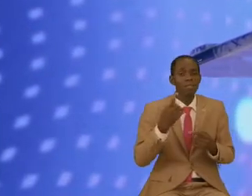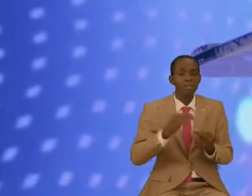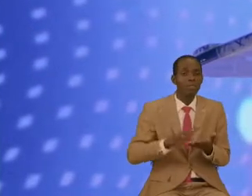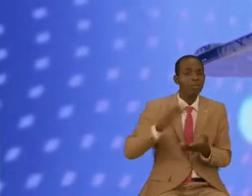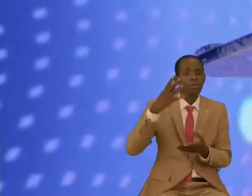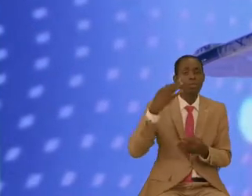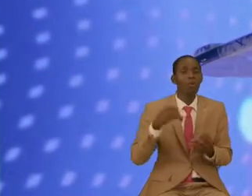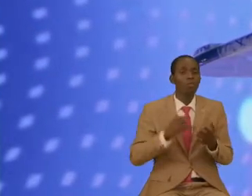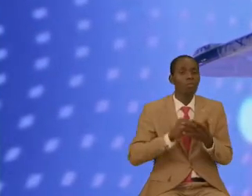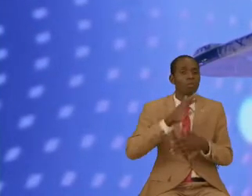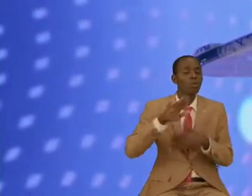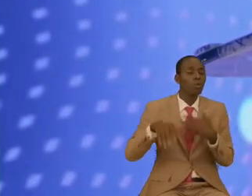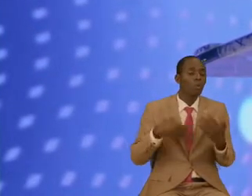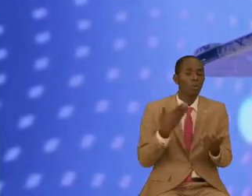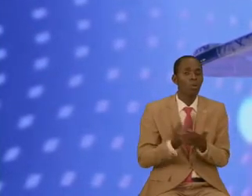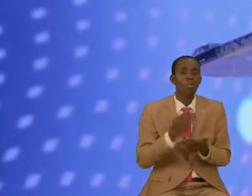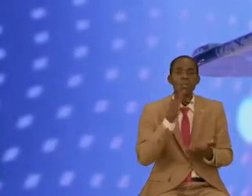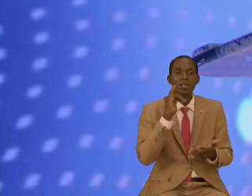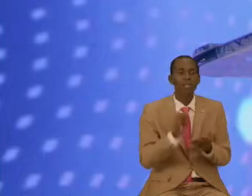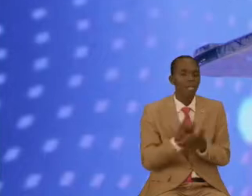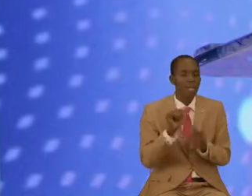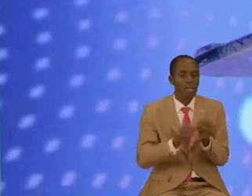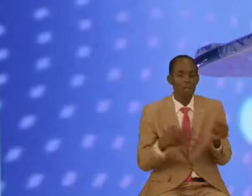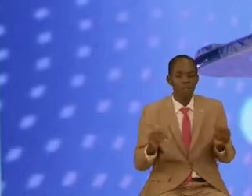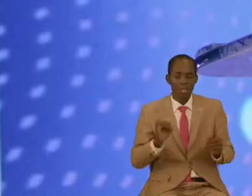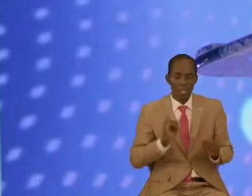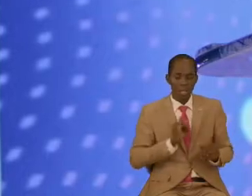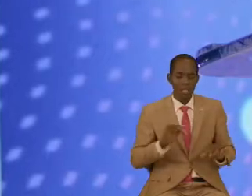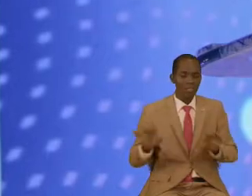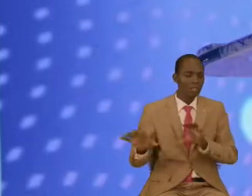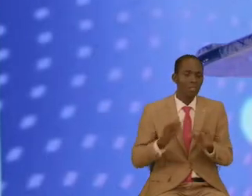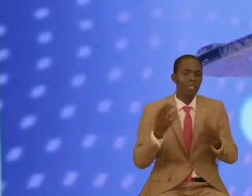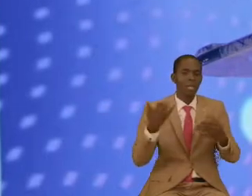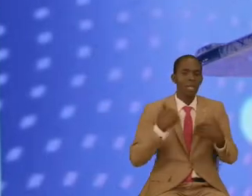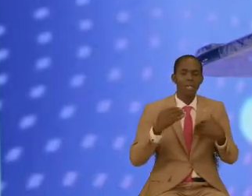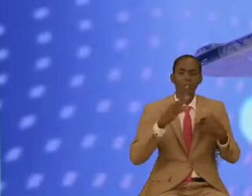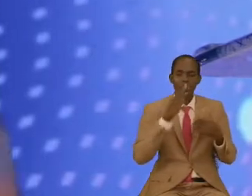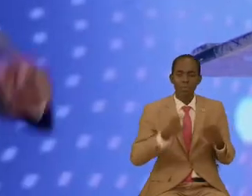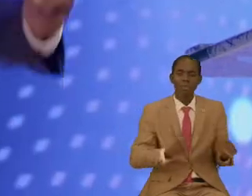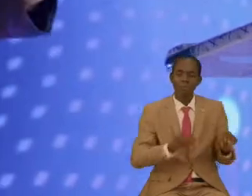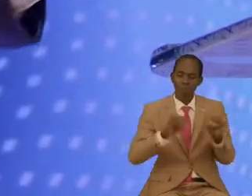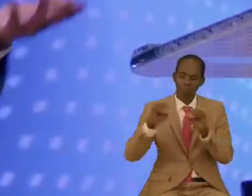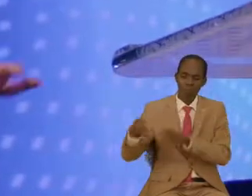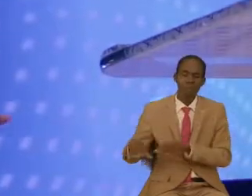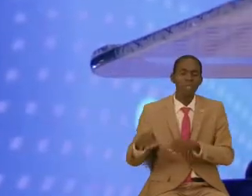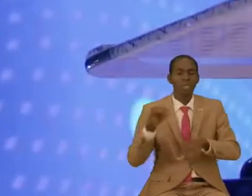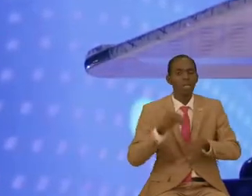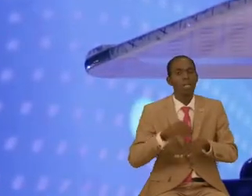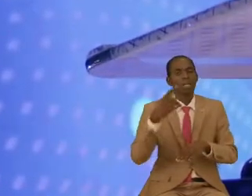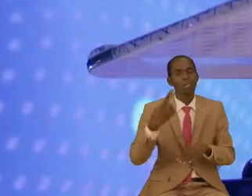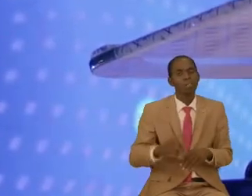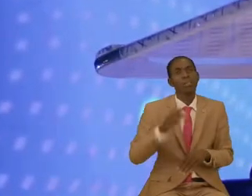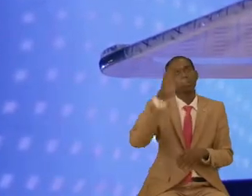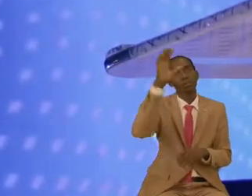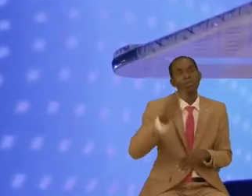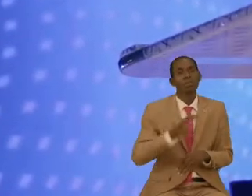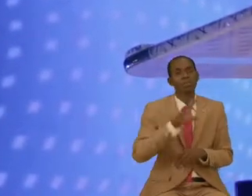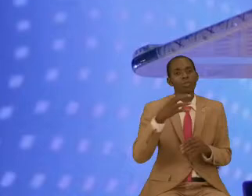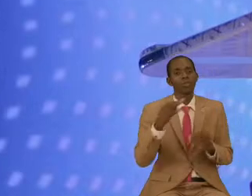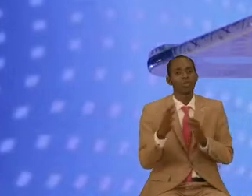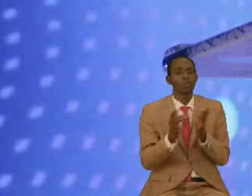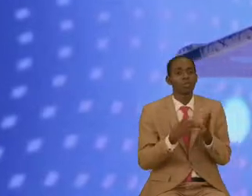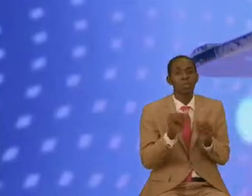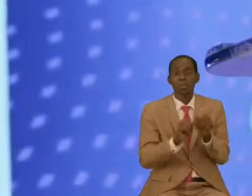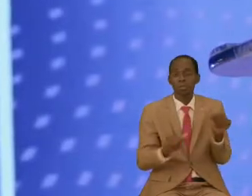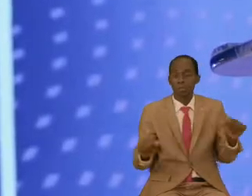of it, is that everything I did had been nailed to the cross of Jesus. The same thing with you. Everything